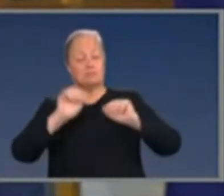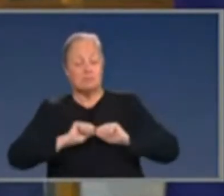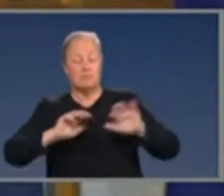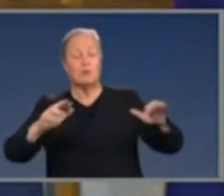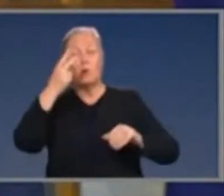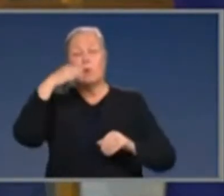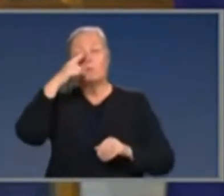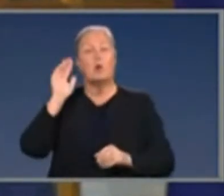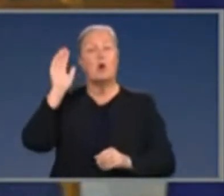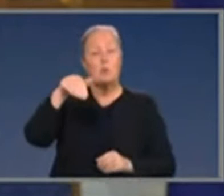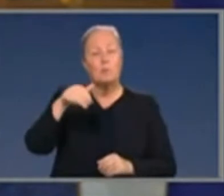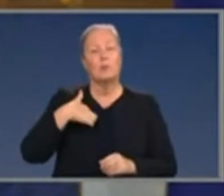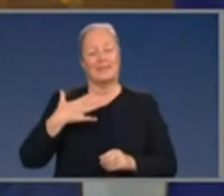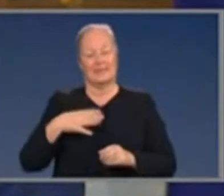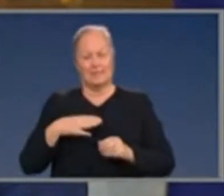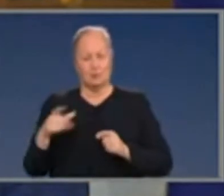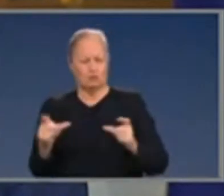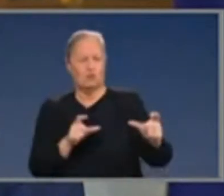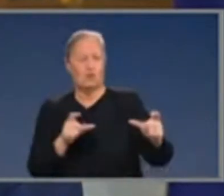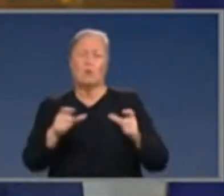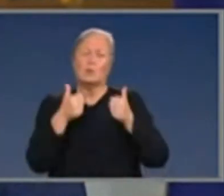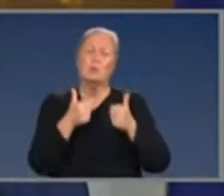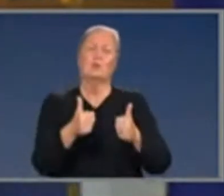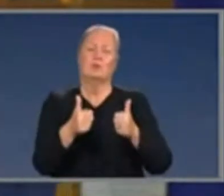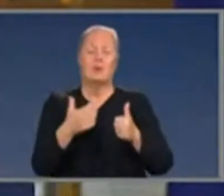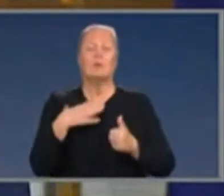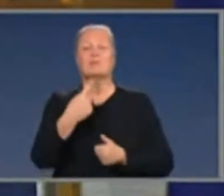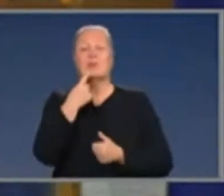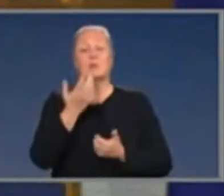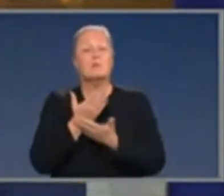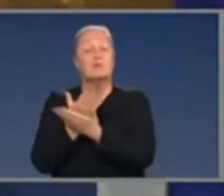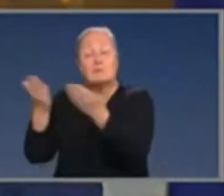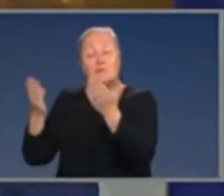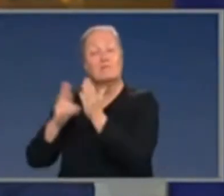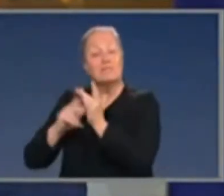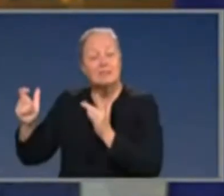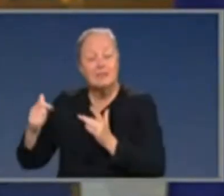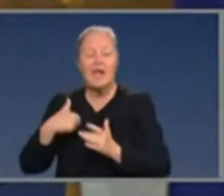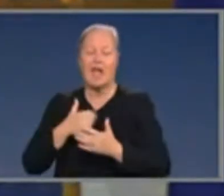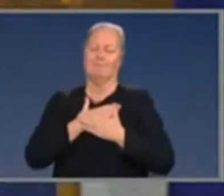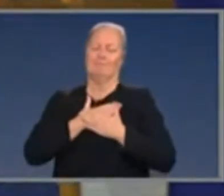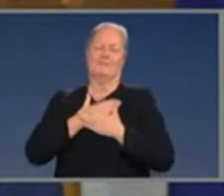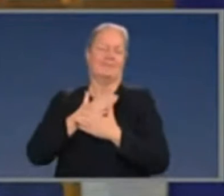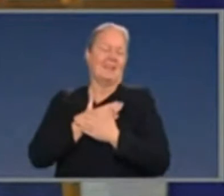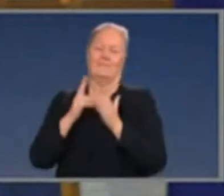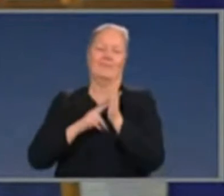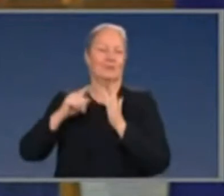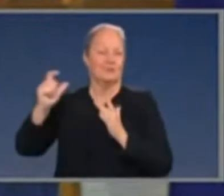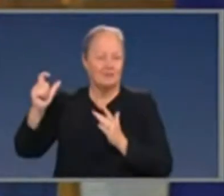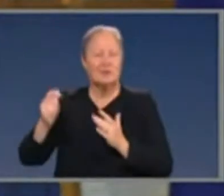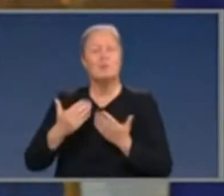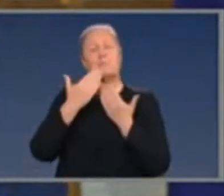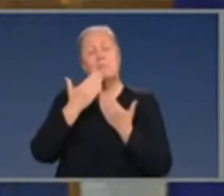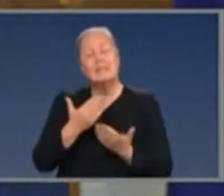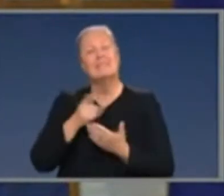to control that community transmission. So to all of my fellow Victorians, and I am a Victorian at heart, please do what your